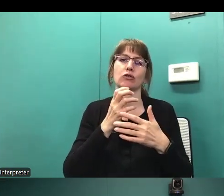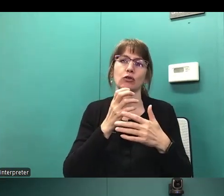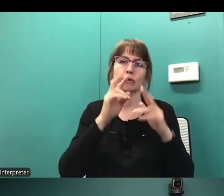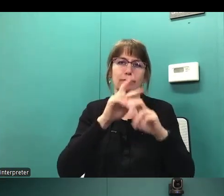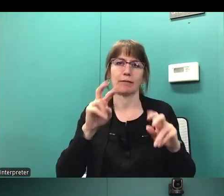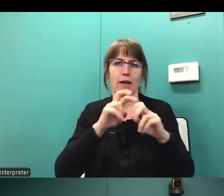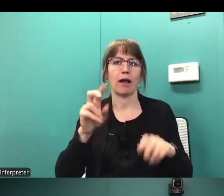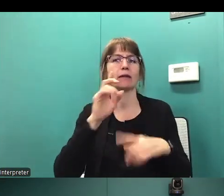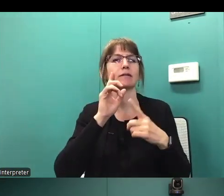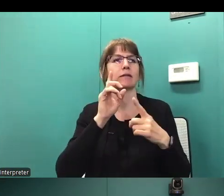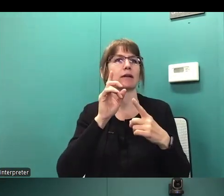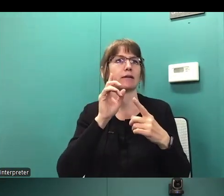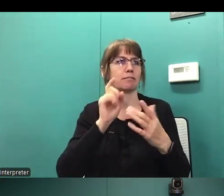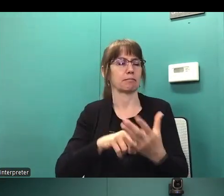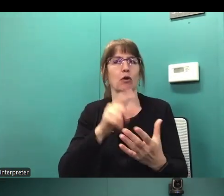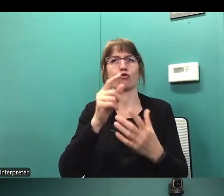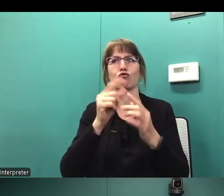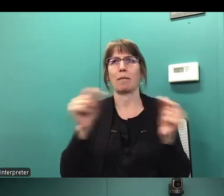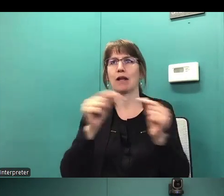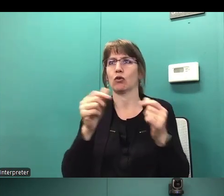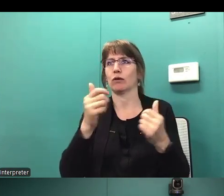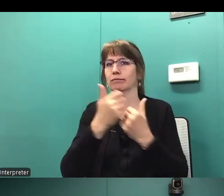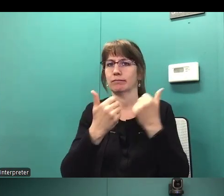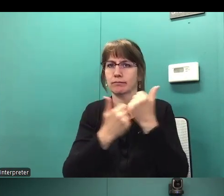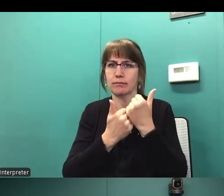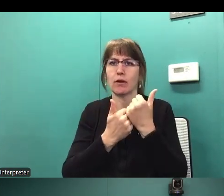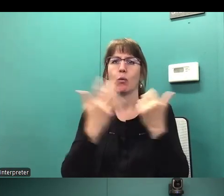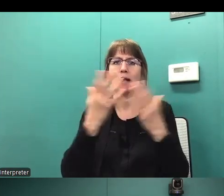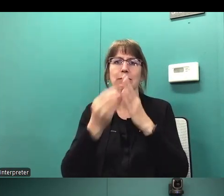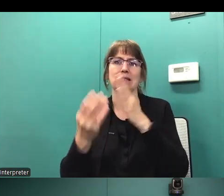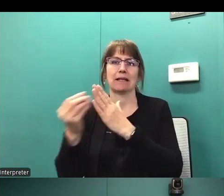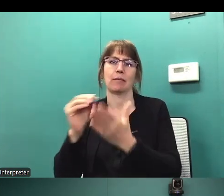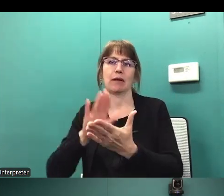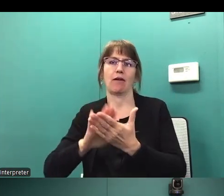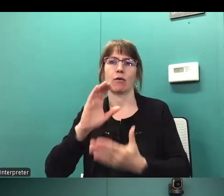grammatical structures, make note of what's missing, and then record them on the castles.